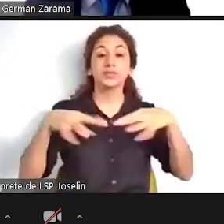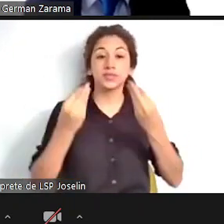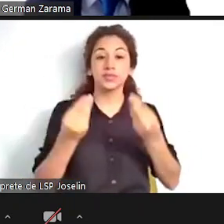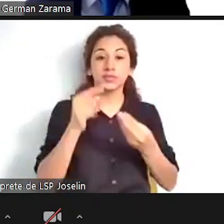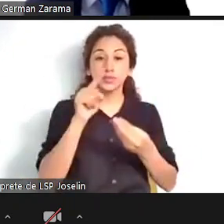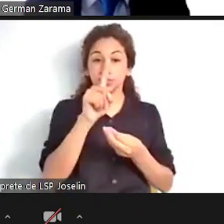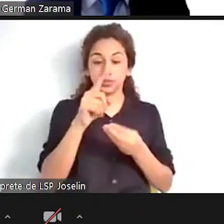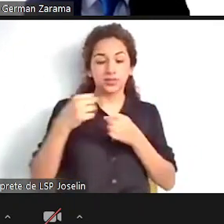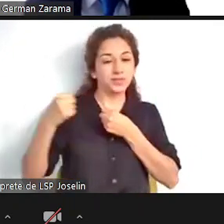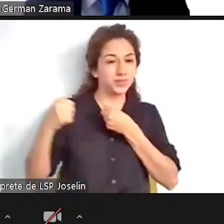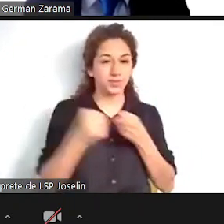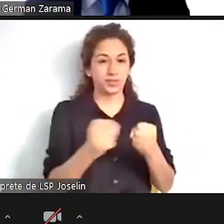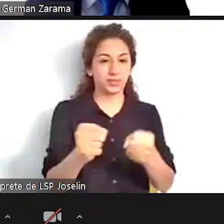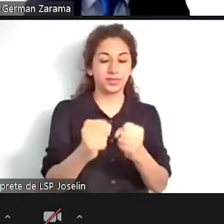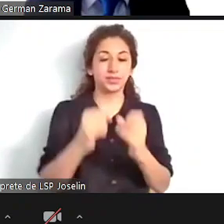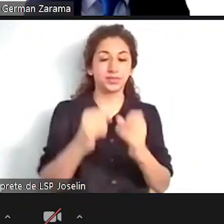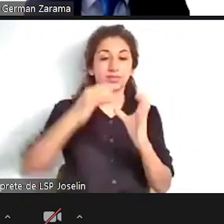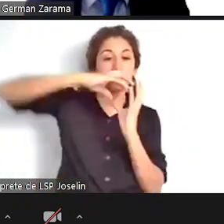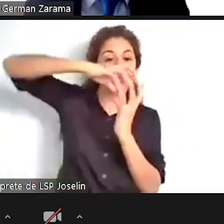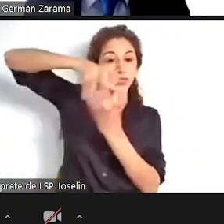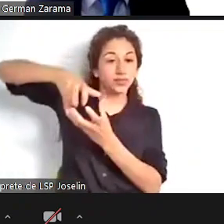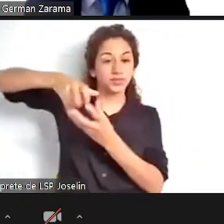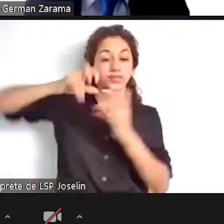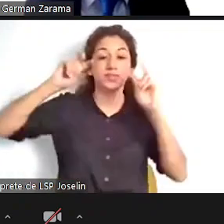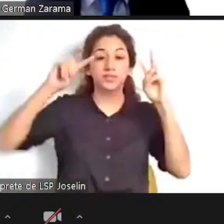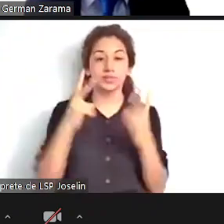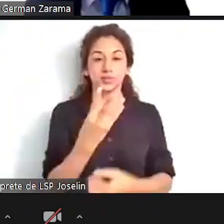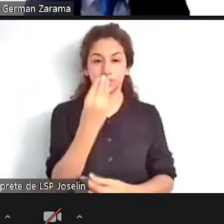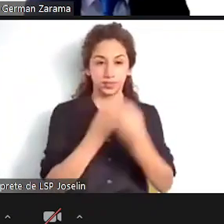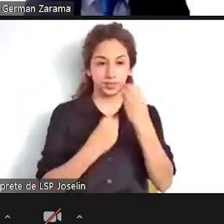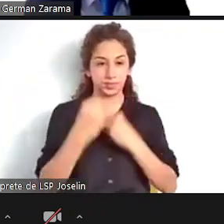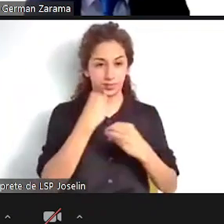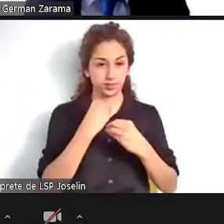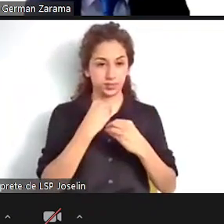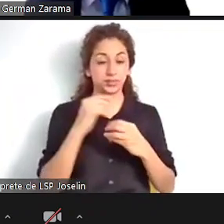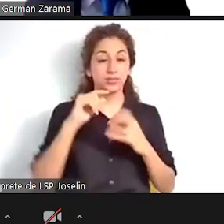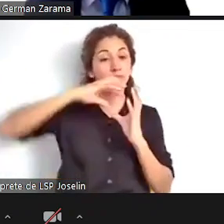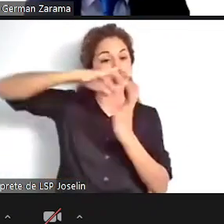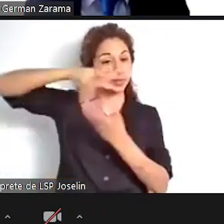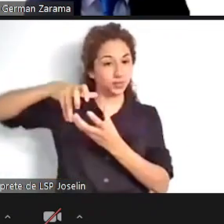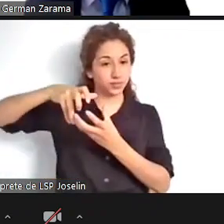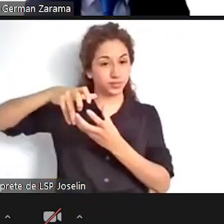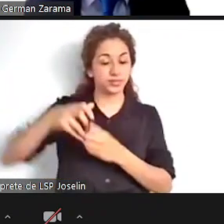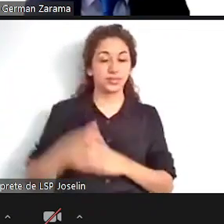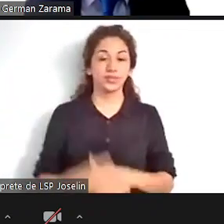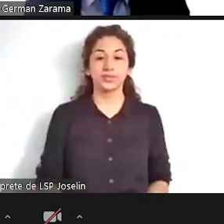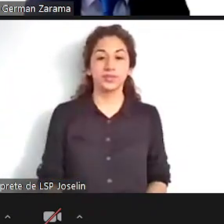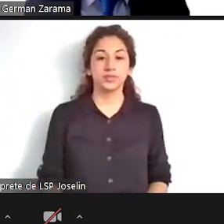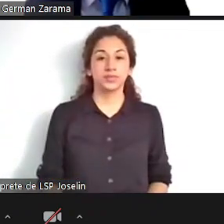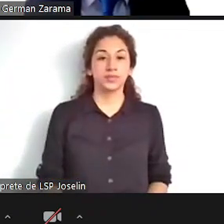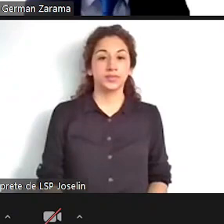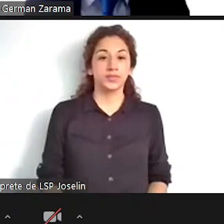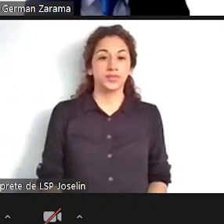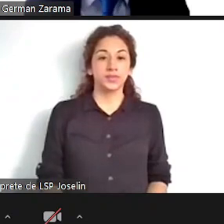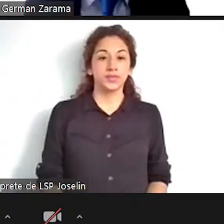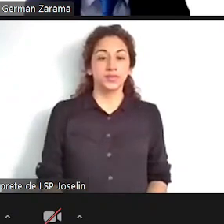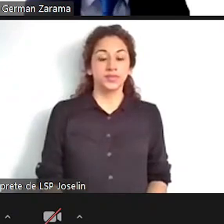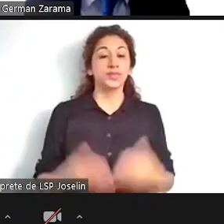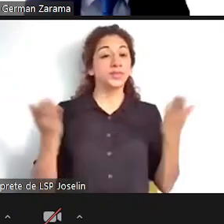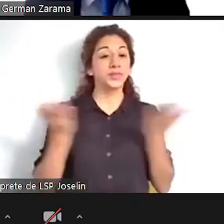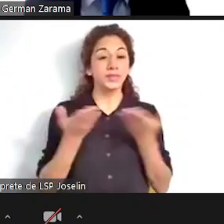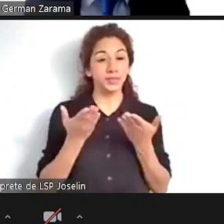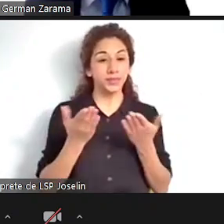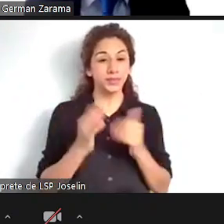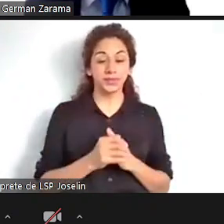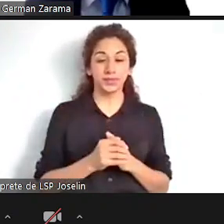products for national domestic and international markets because finally it is part of a global chain